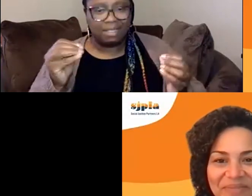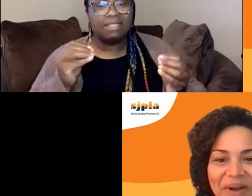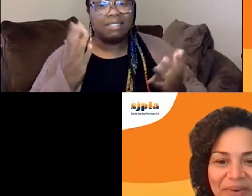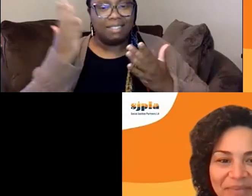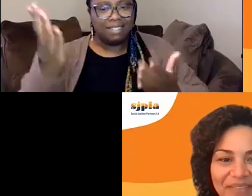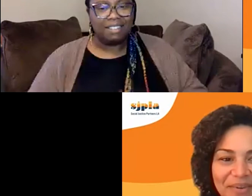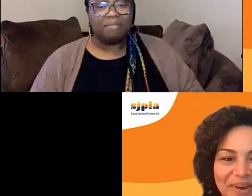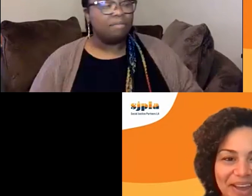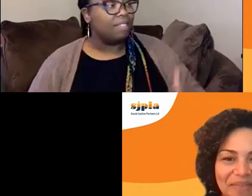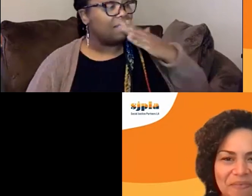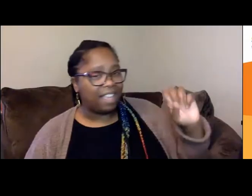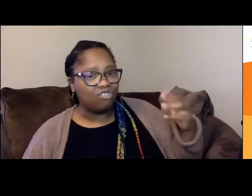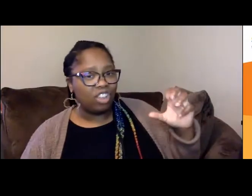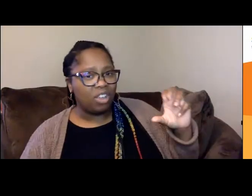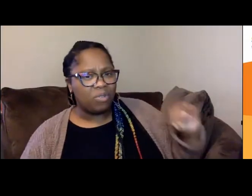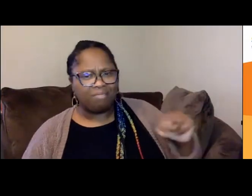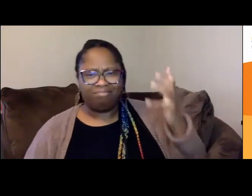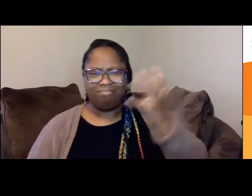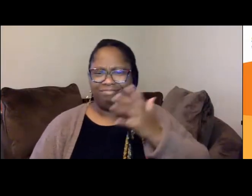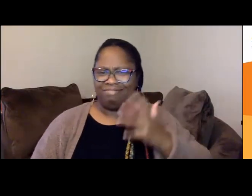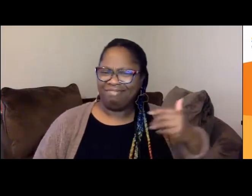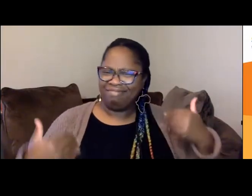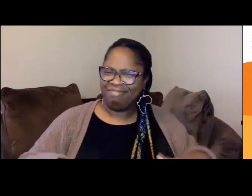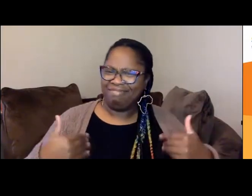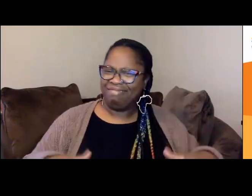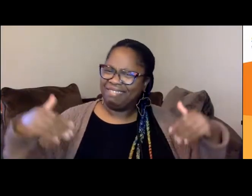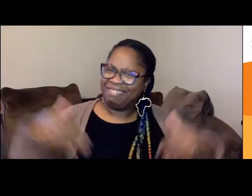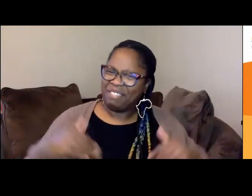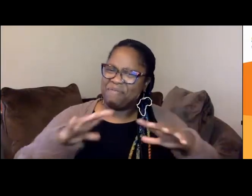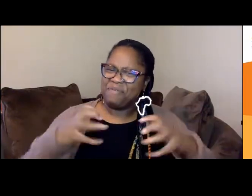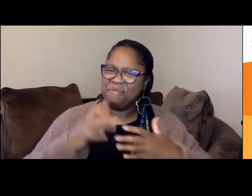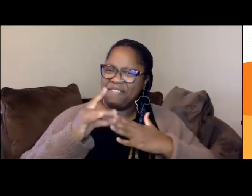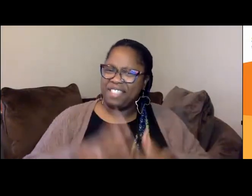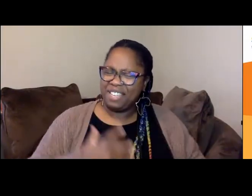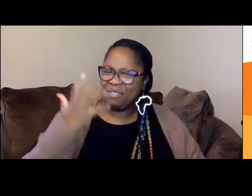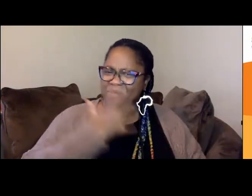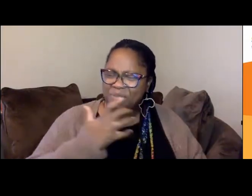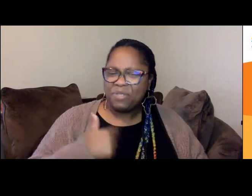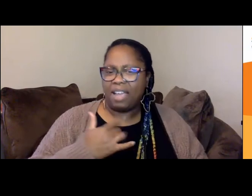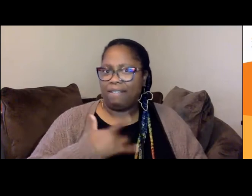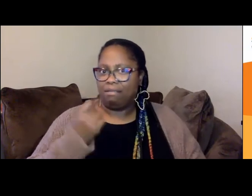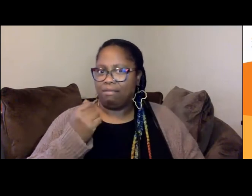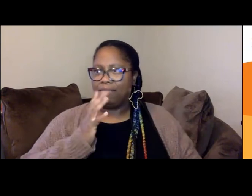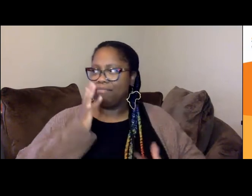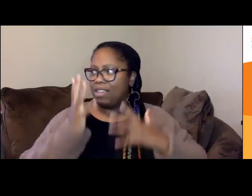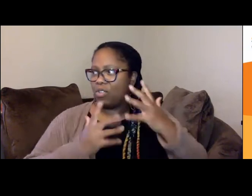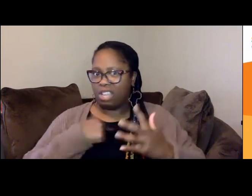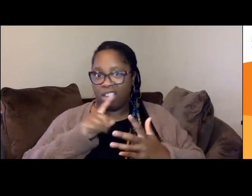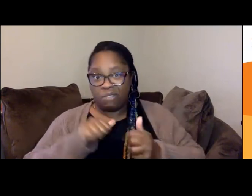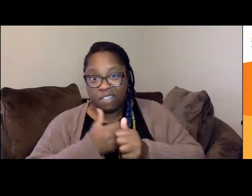Sharon. Welcome, everyone. What a dope group of accelerator leaders. I feel a little embarrassed having to follow